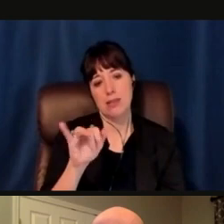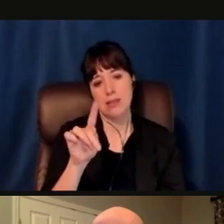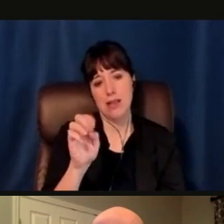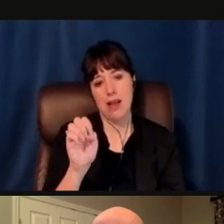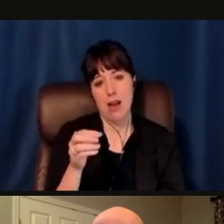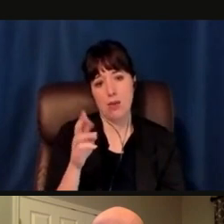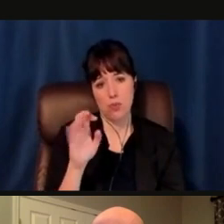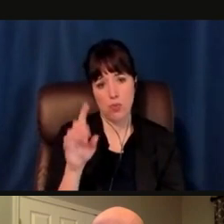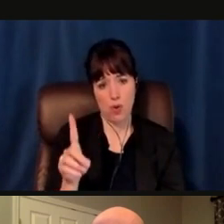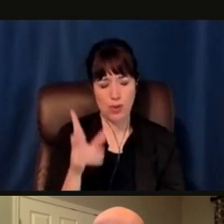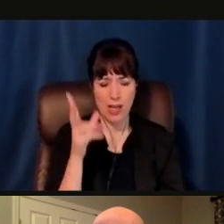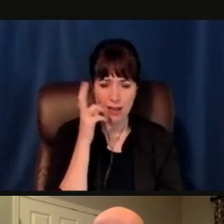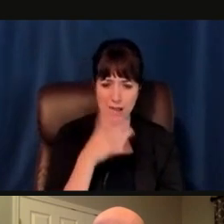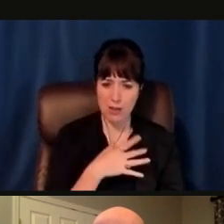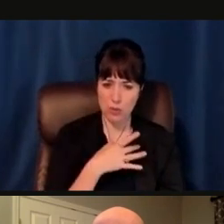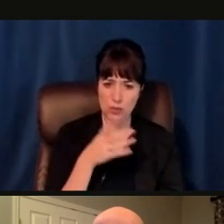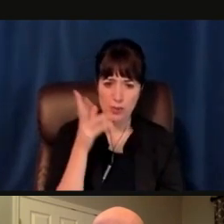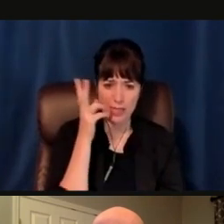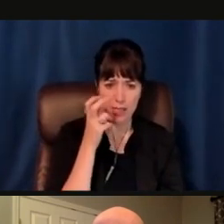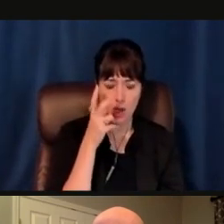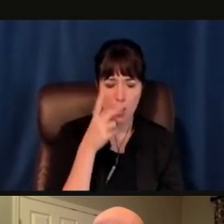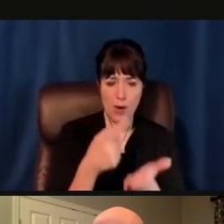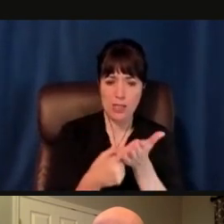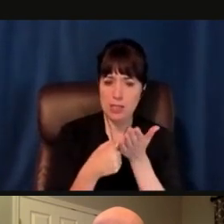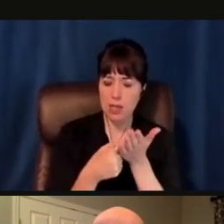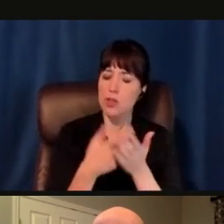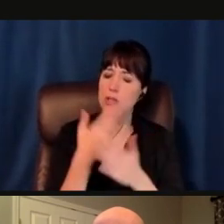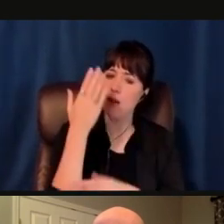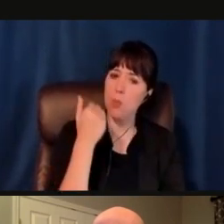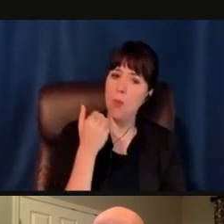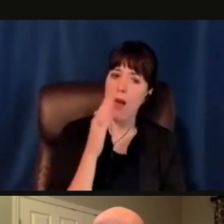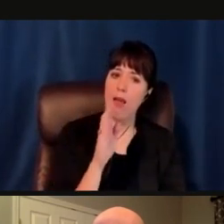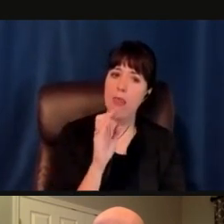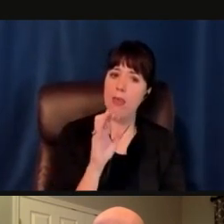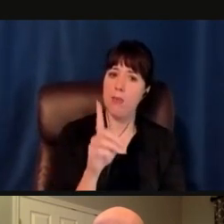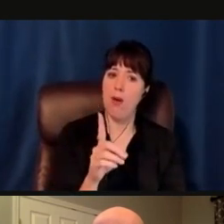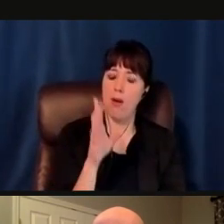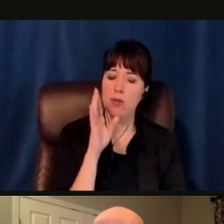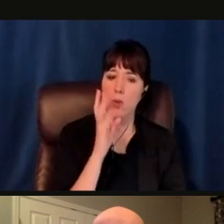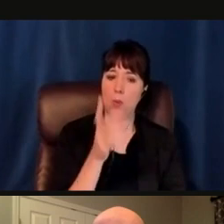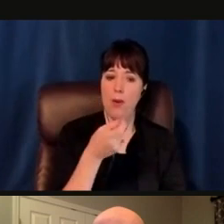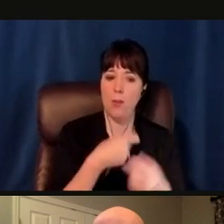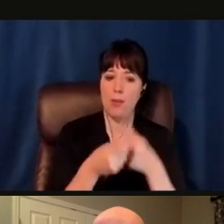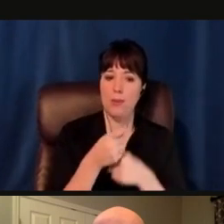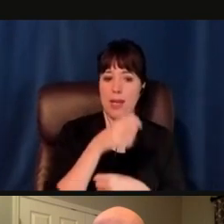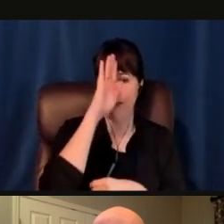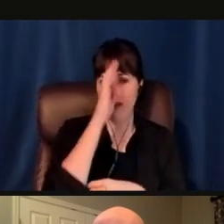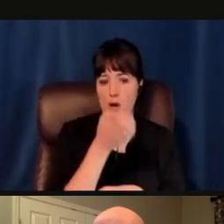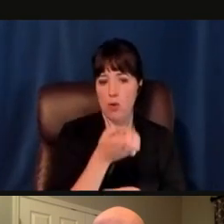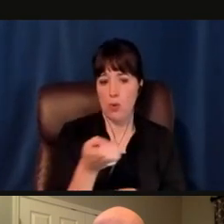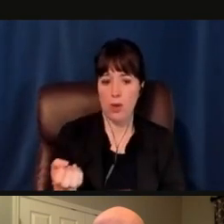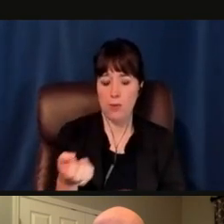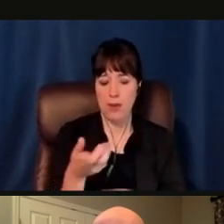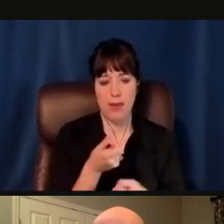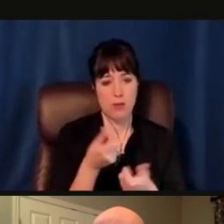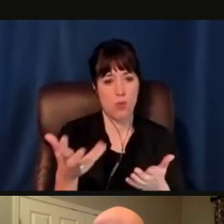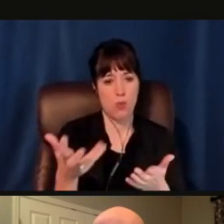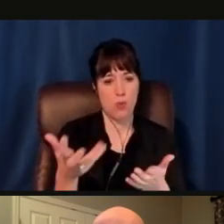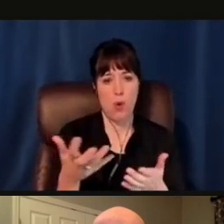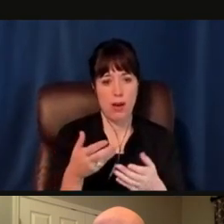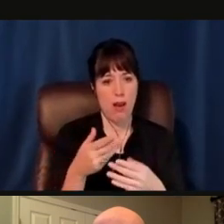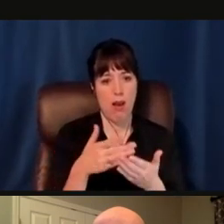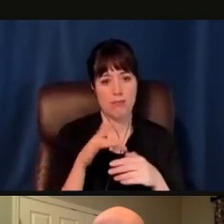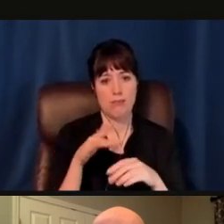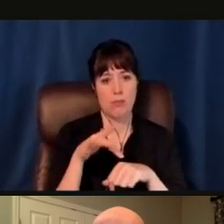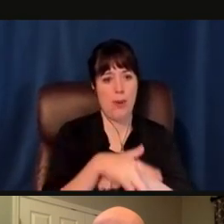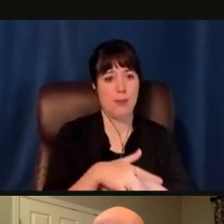And so I'd just like to hear a discussion at some point of why the bond issue is going to replace fire equipment that was worn out prematurely because it was dispatched